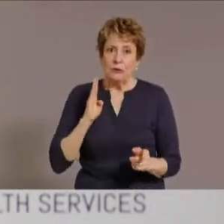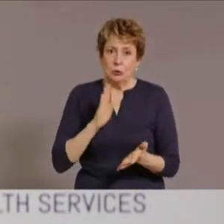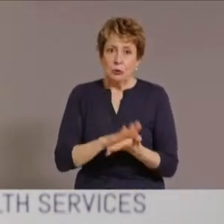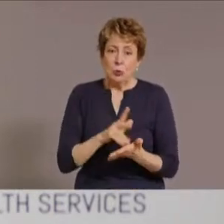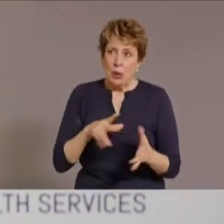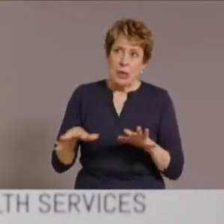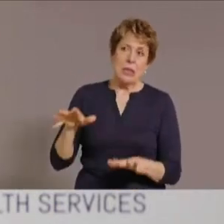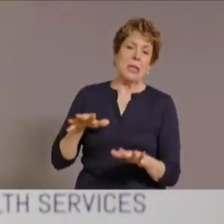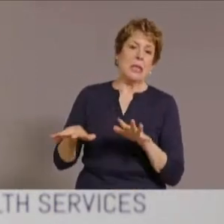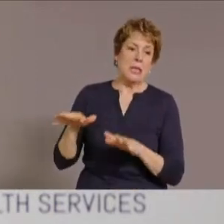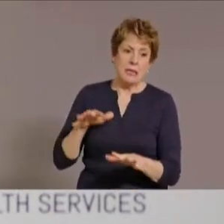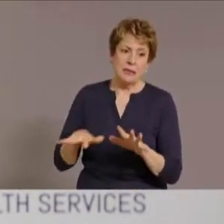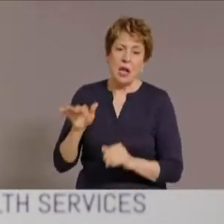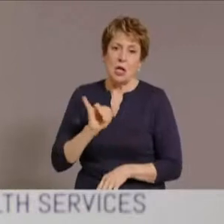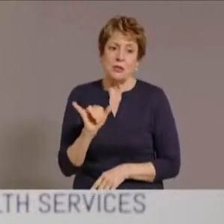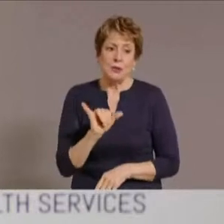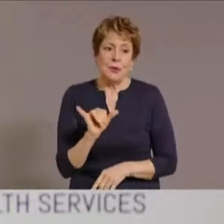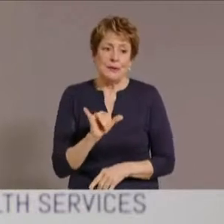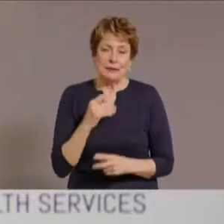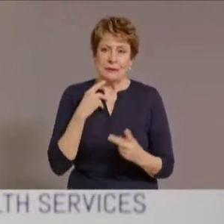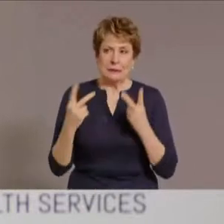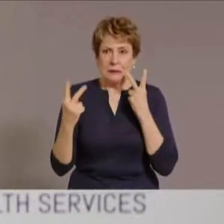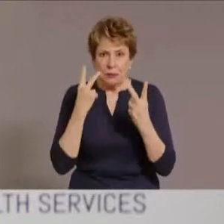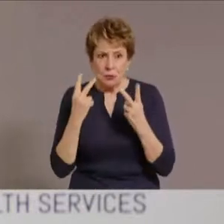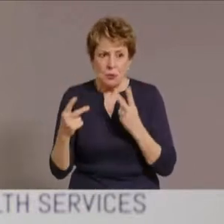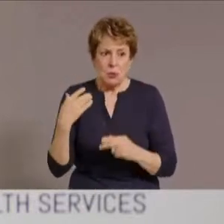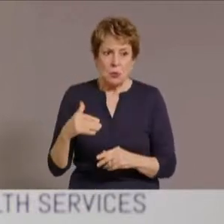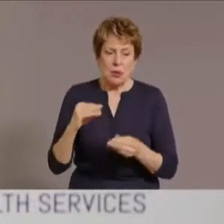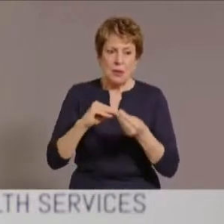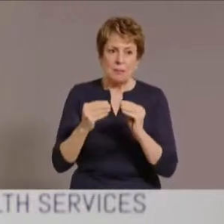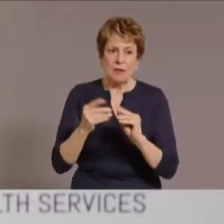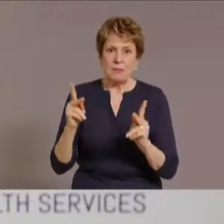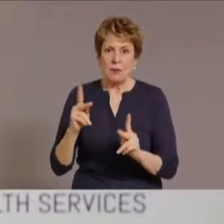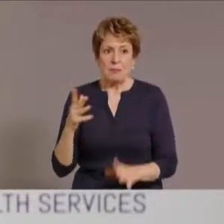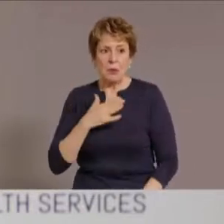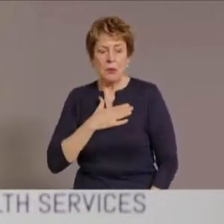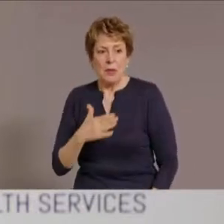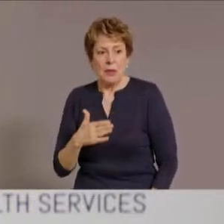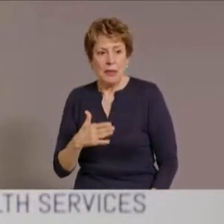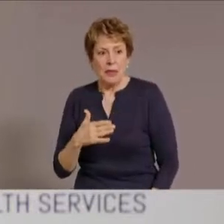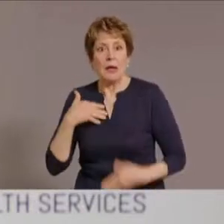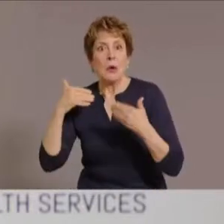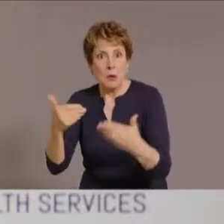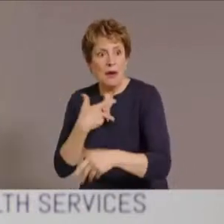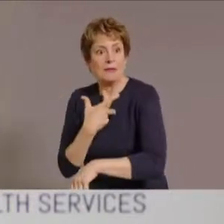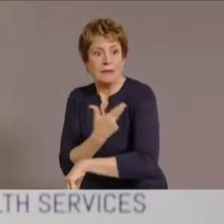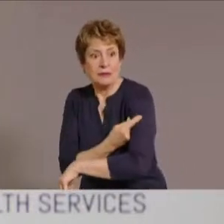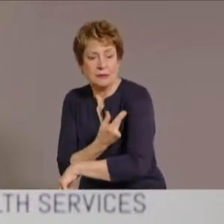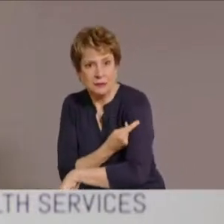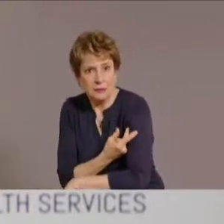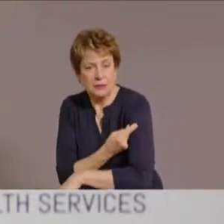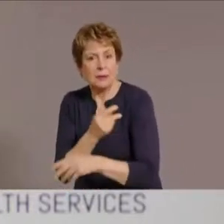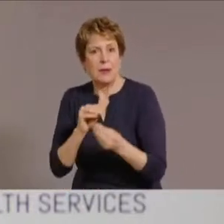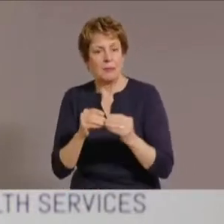we're seeing a major drop off in vaccine. Can you talk a little bit about this? It does seem